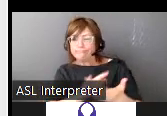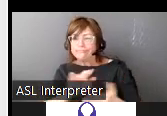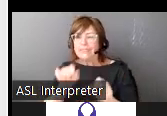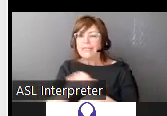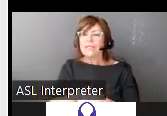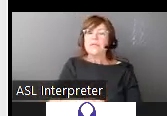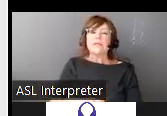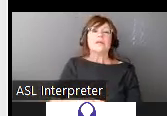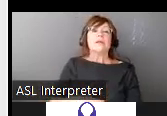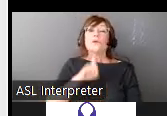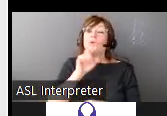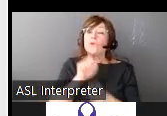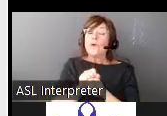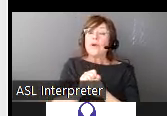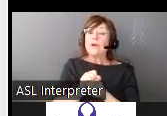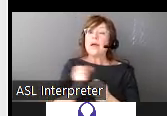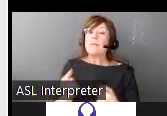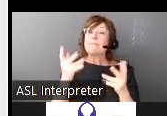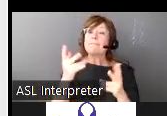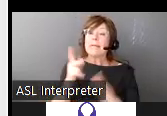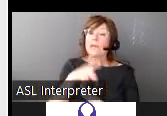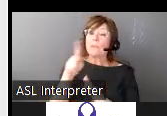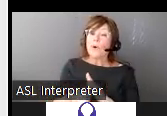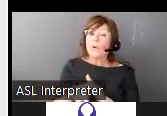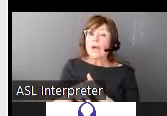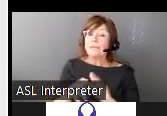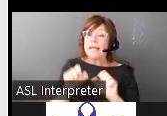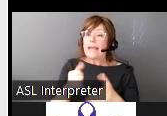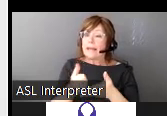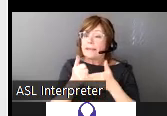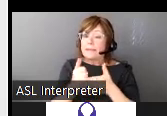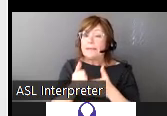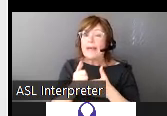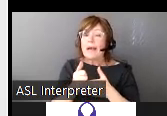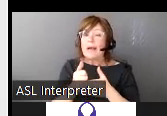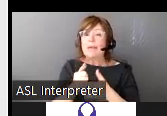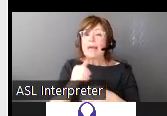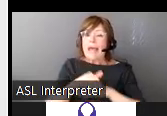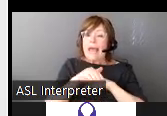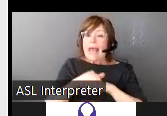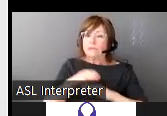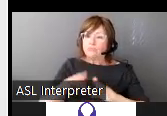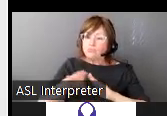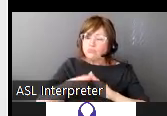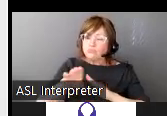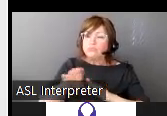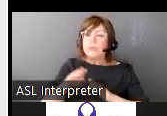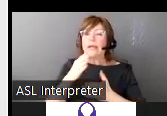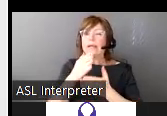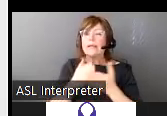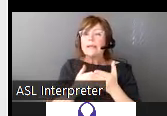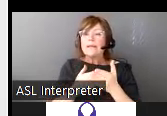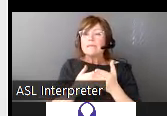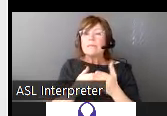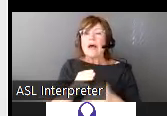Although there are programs to help immigrants improve their level of English, some participants in our study has mentioned that participation in the labor markets is the best way